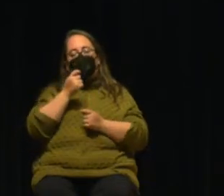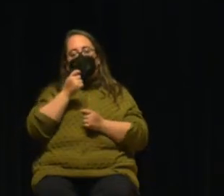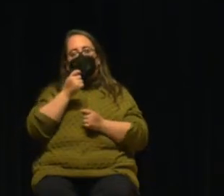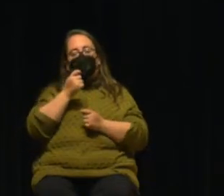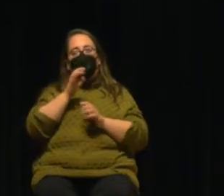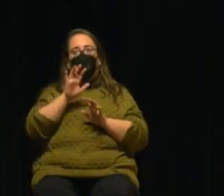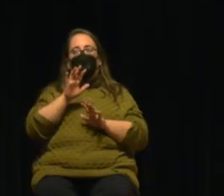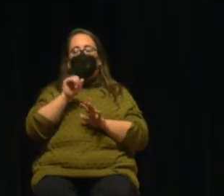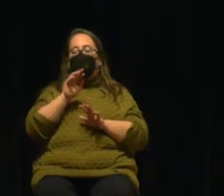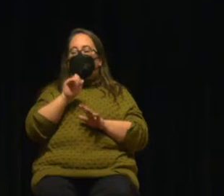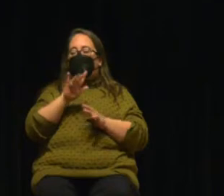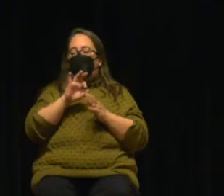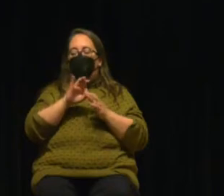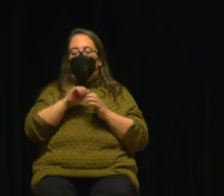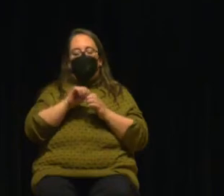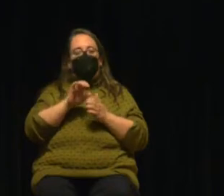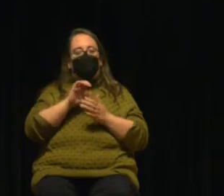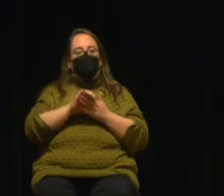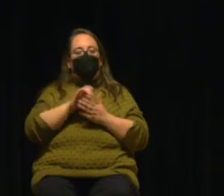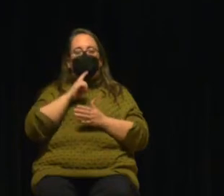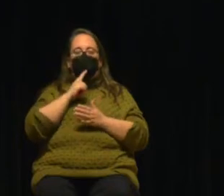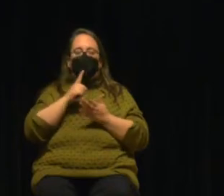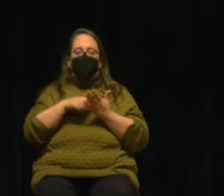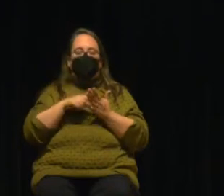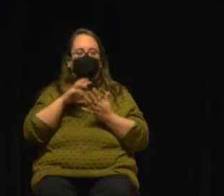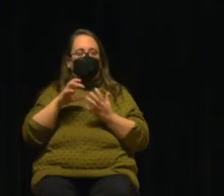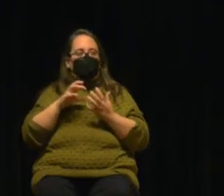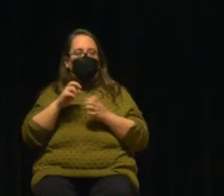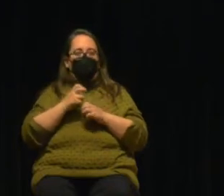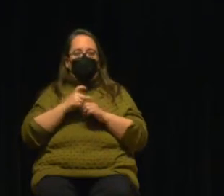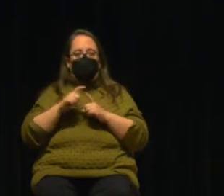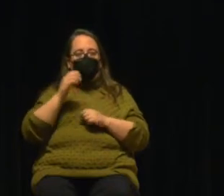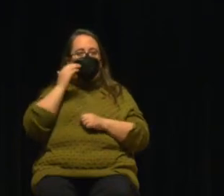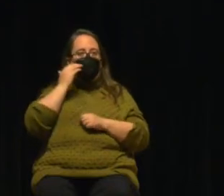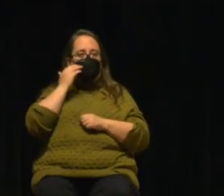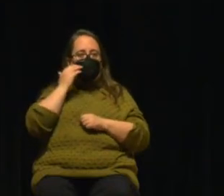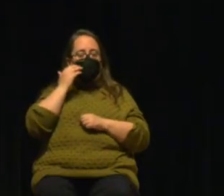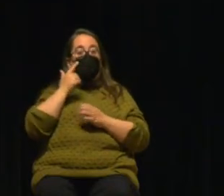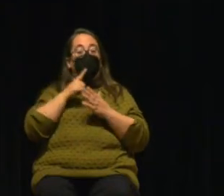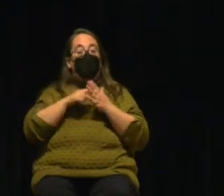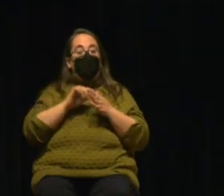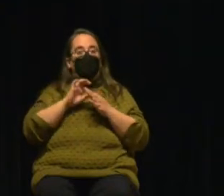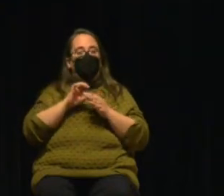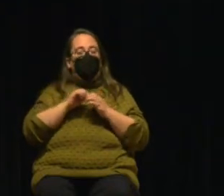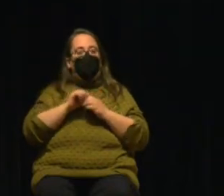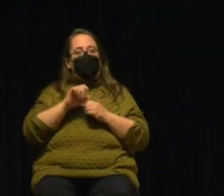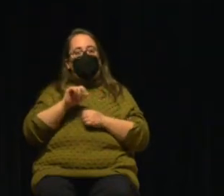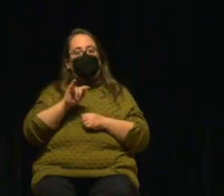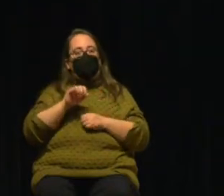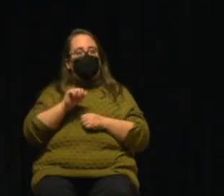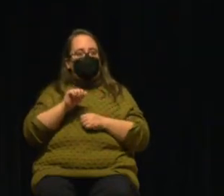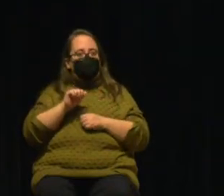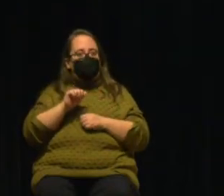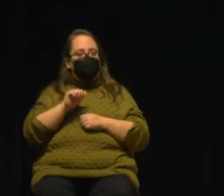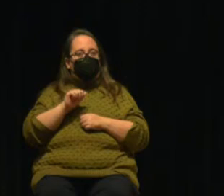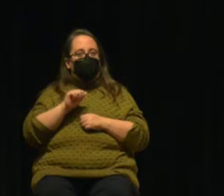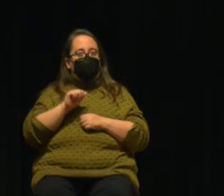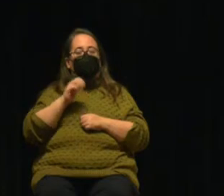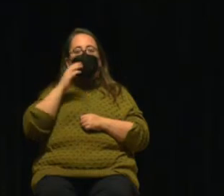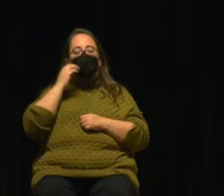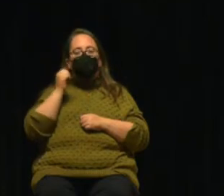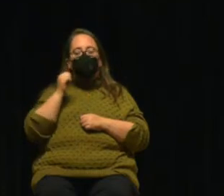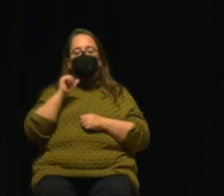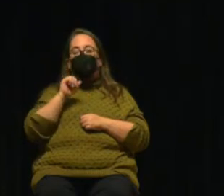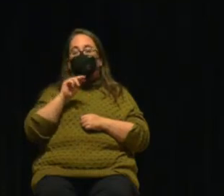Still's relationship with his wife is sometimes a mystery. It's hard to know what his relationship is with Letitia Still. In part, it's because